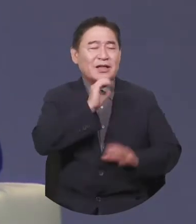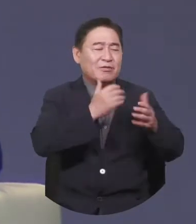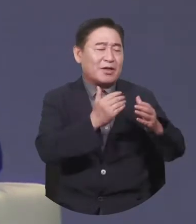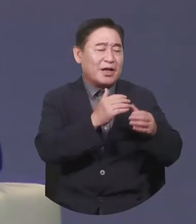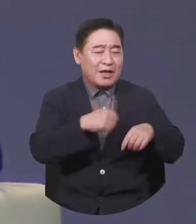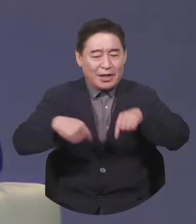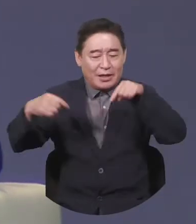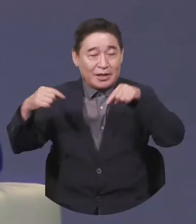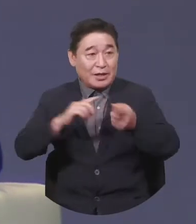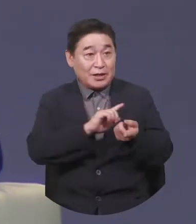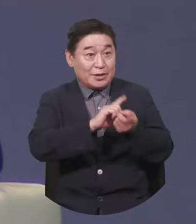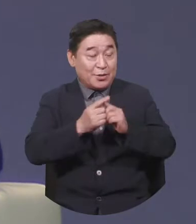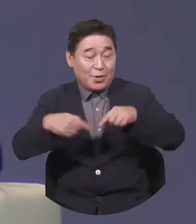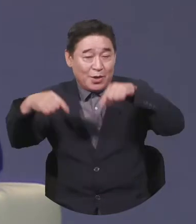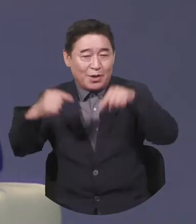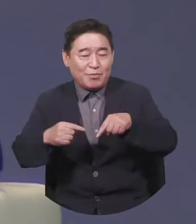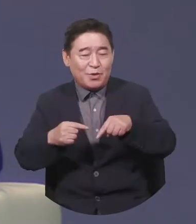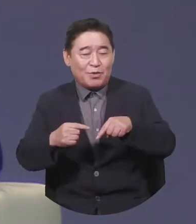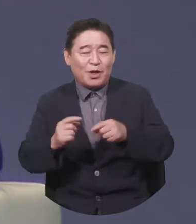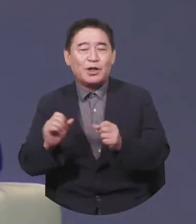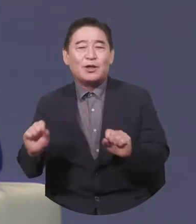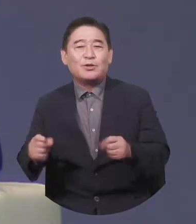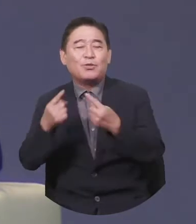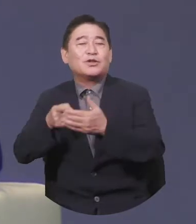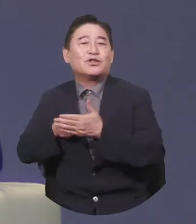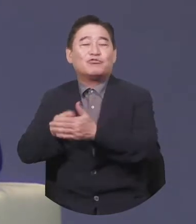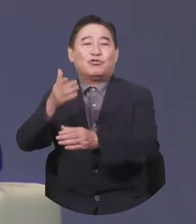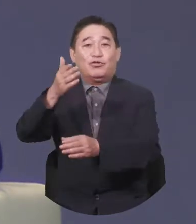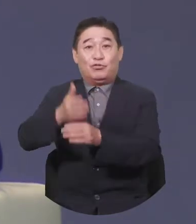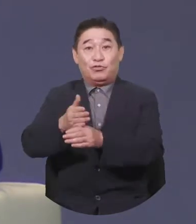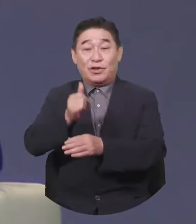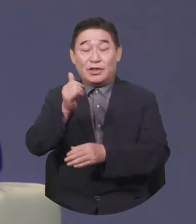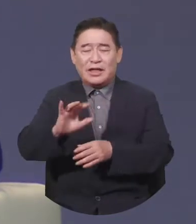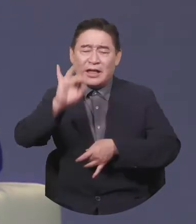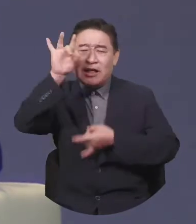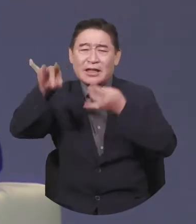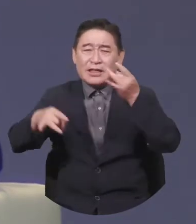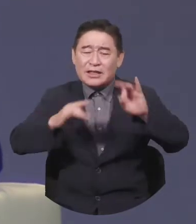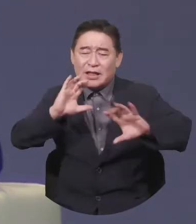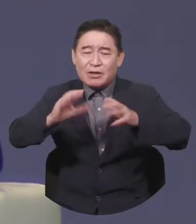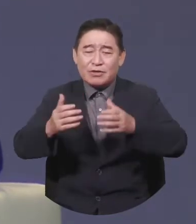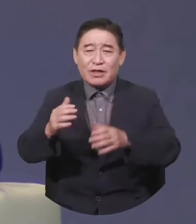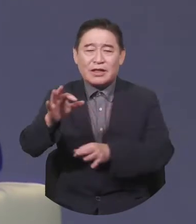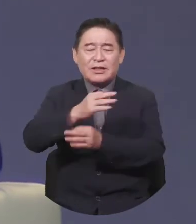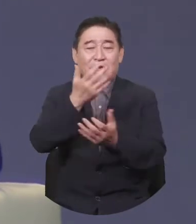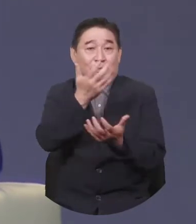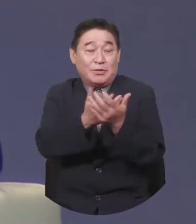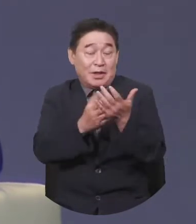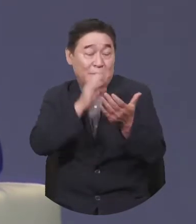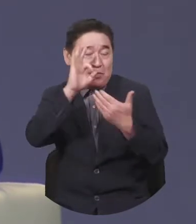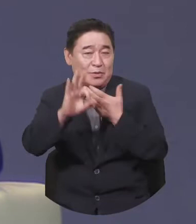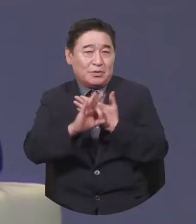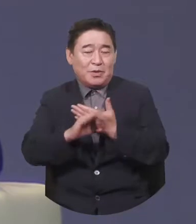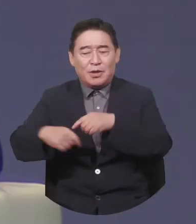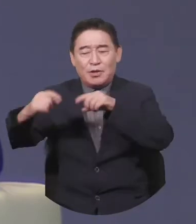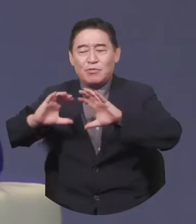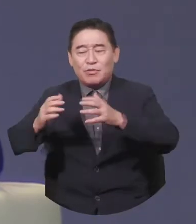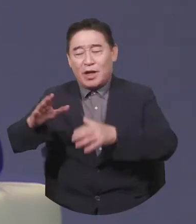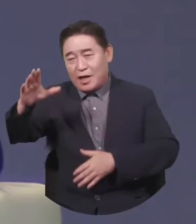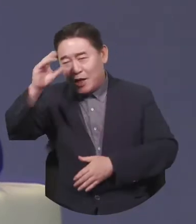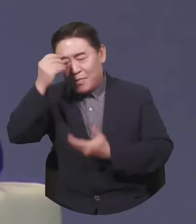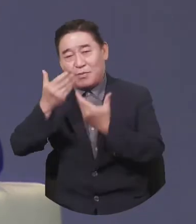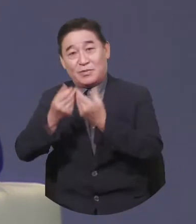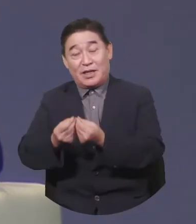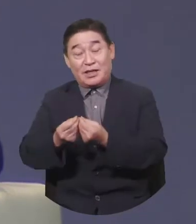this is a very good case that Thailand work together with partner country, and I think that we can